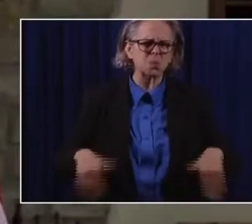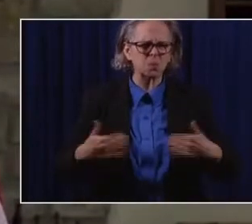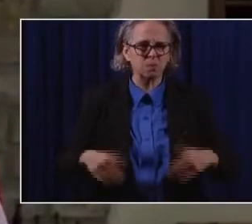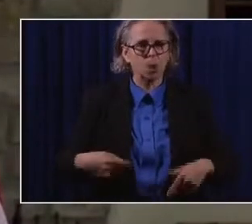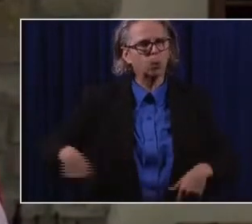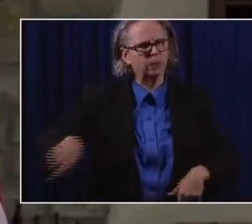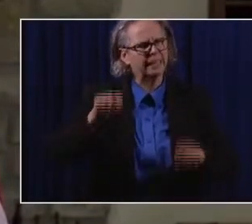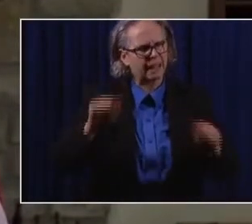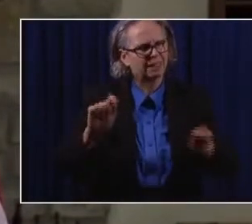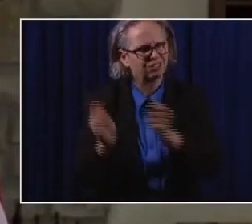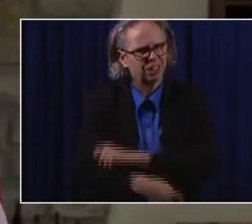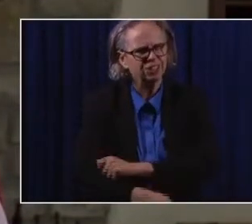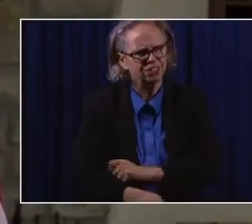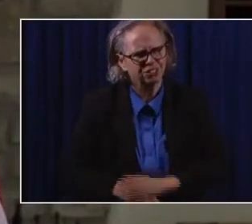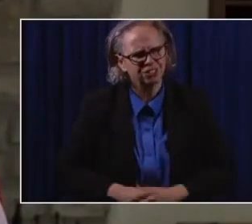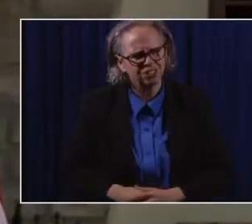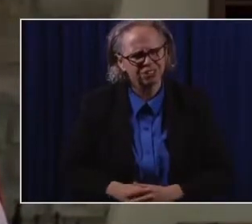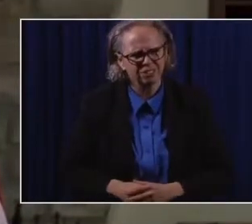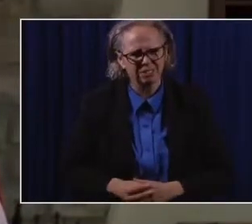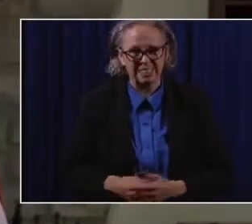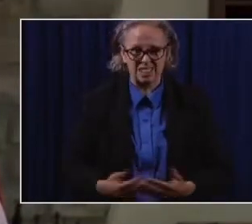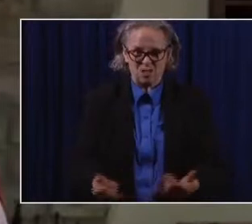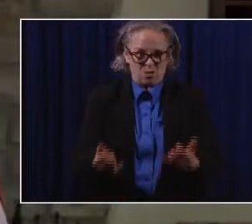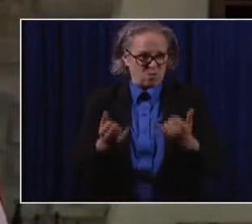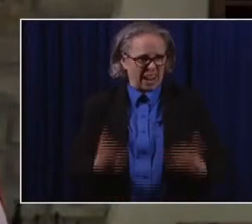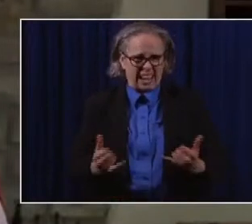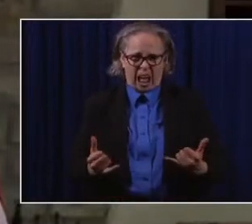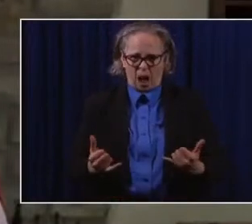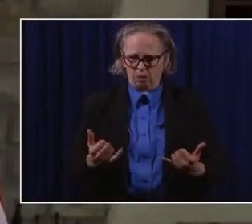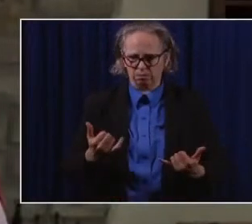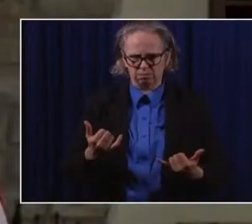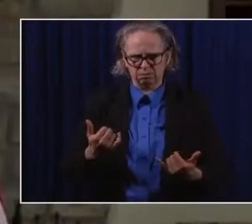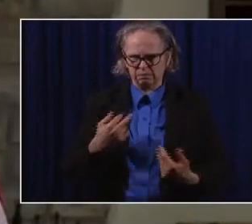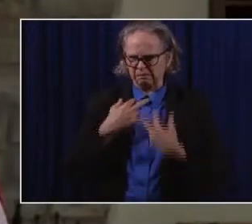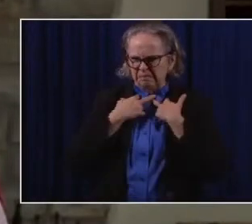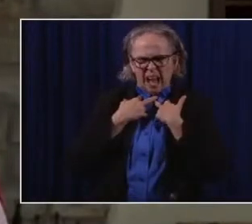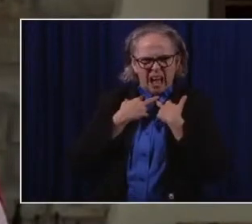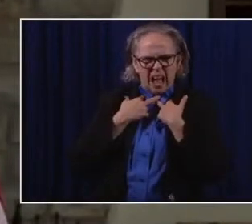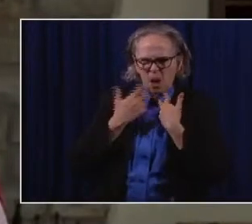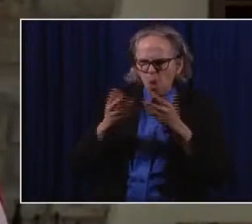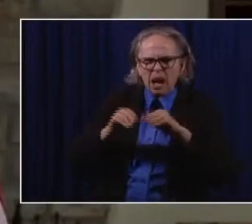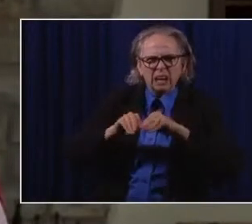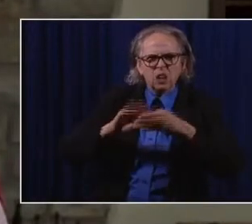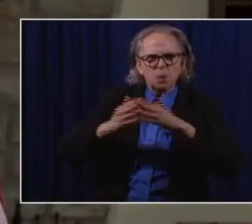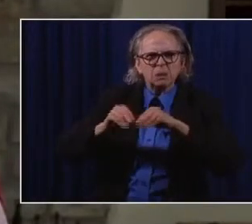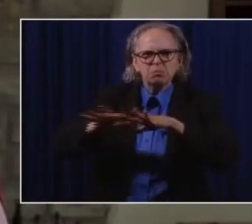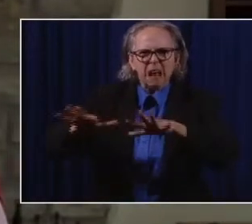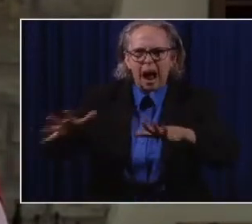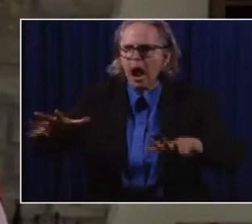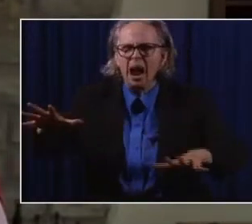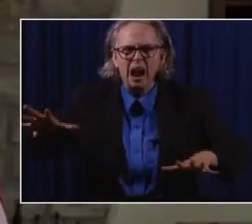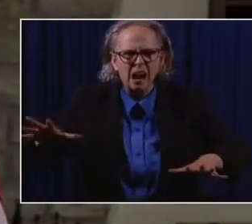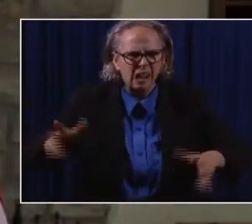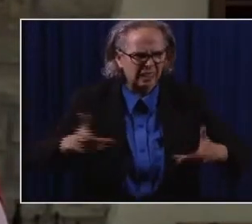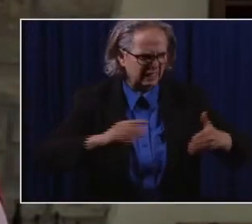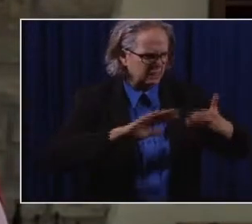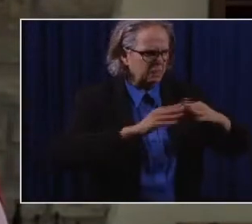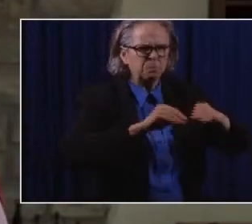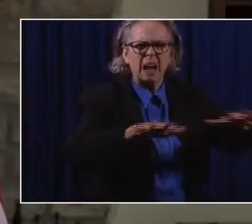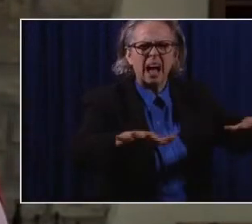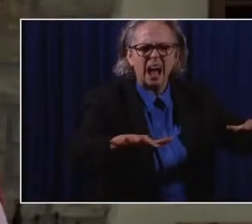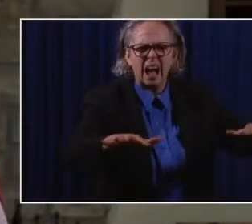of a flame starting to really come up, because that flame is a direct threat to keeping our kids in